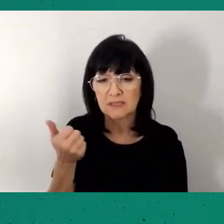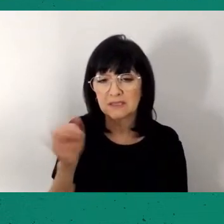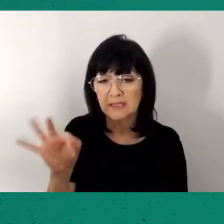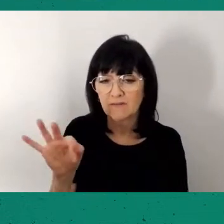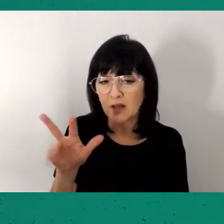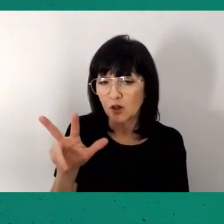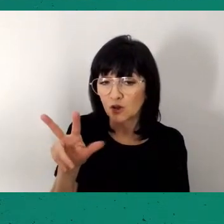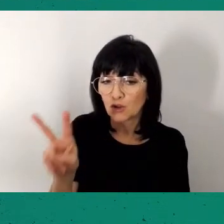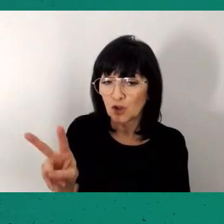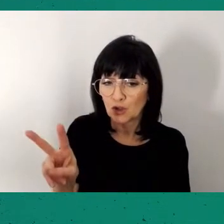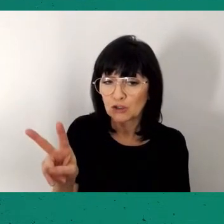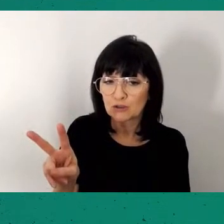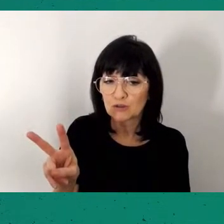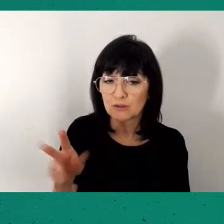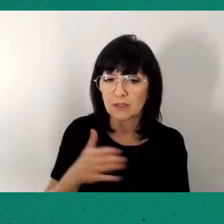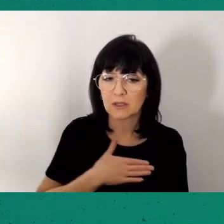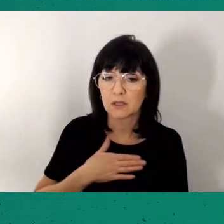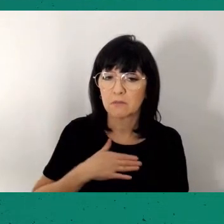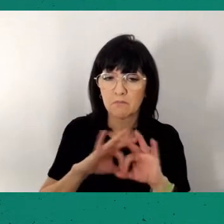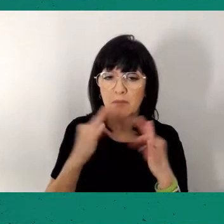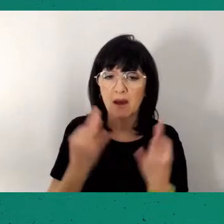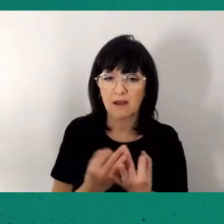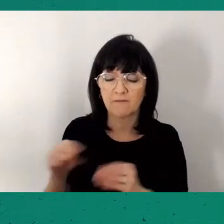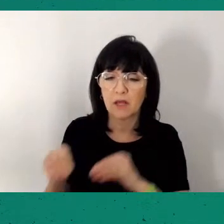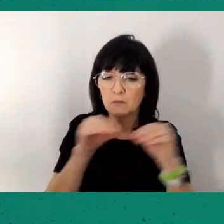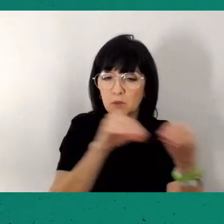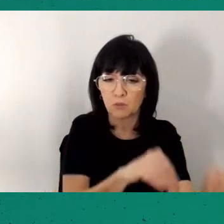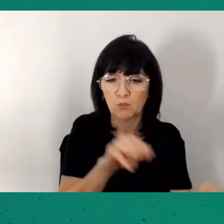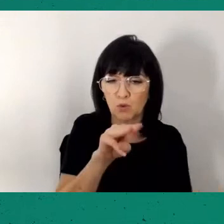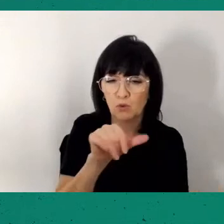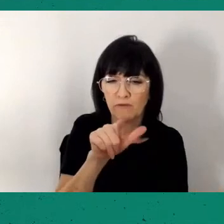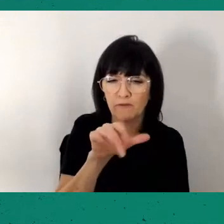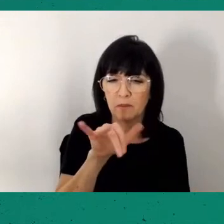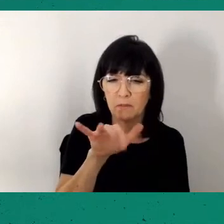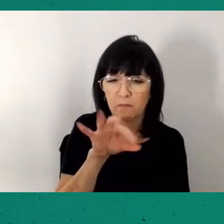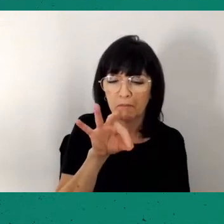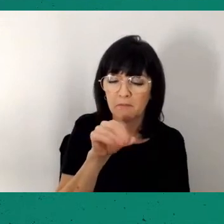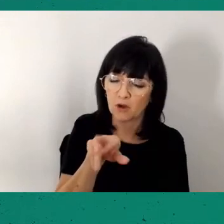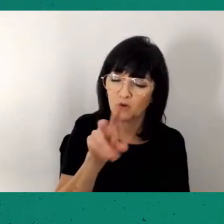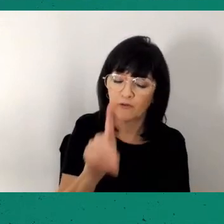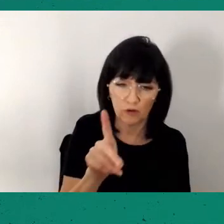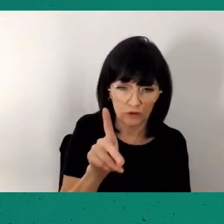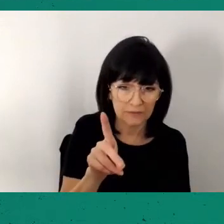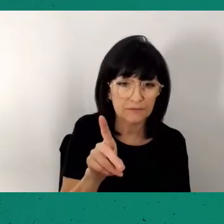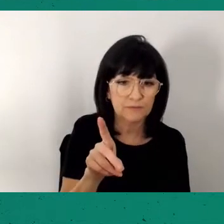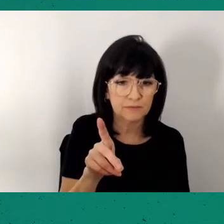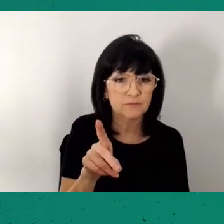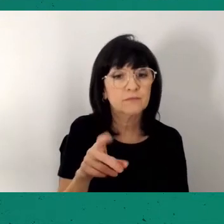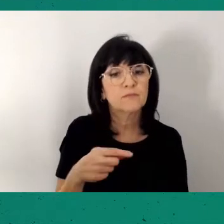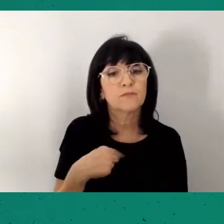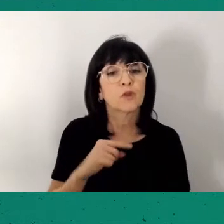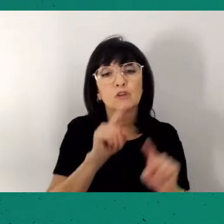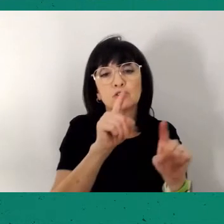1932, my family moved to Milford. And I attended the Milford Colored School number 3C.